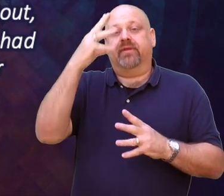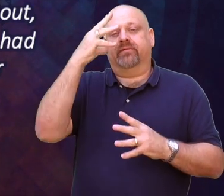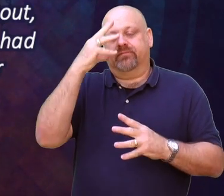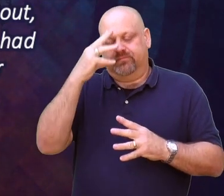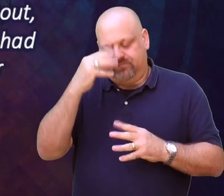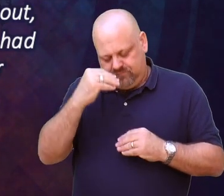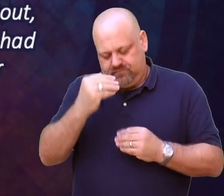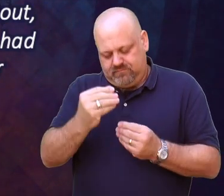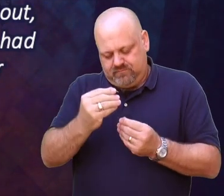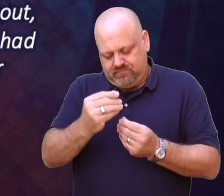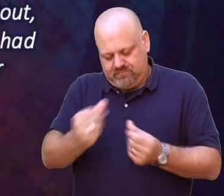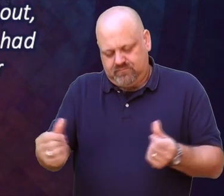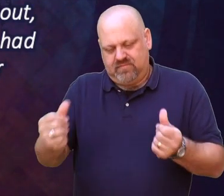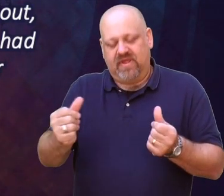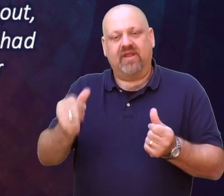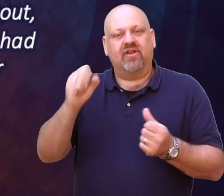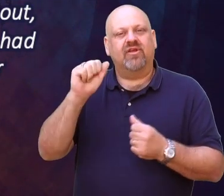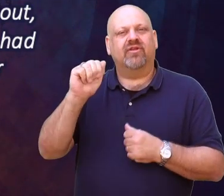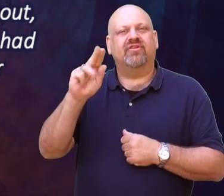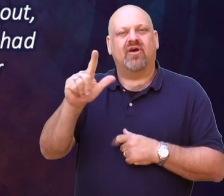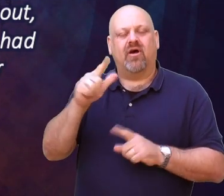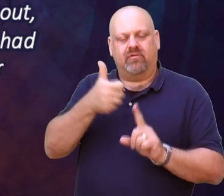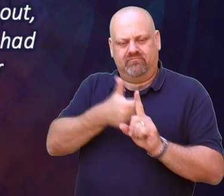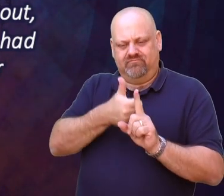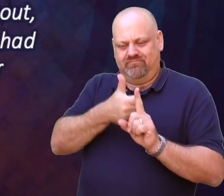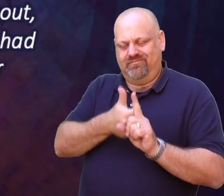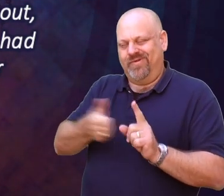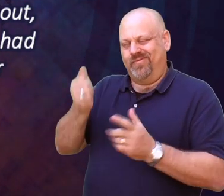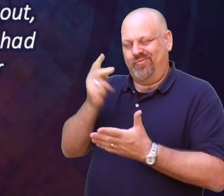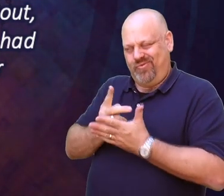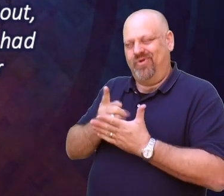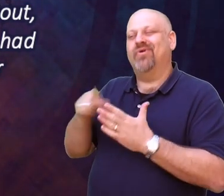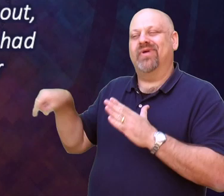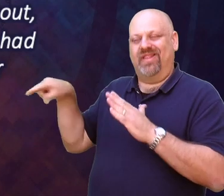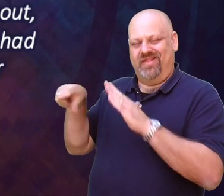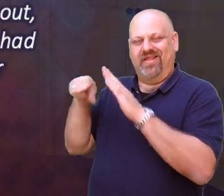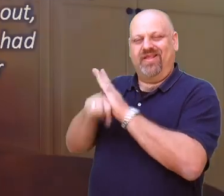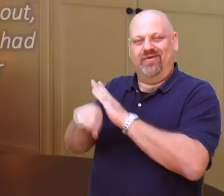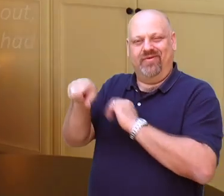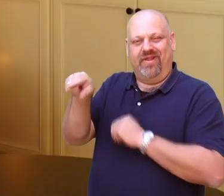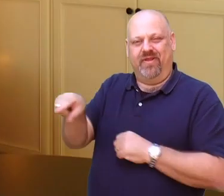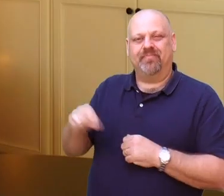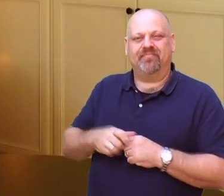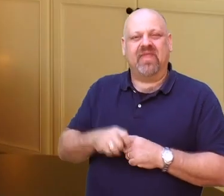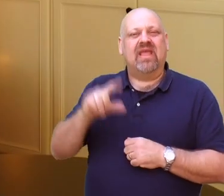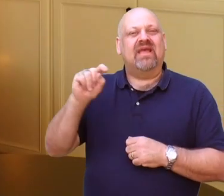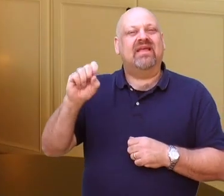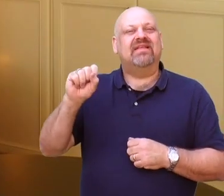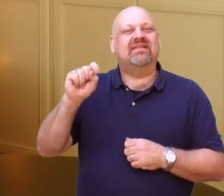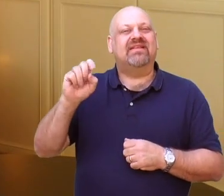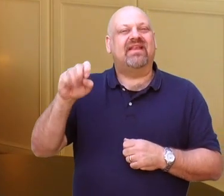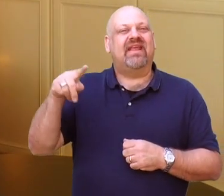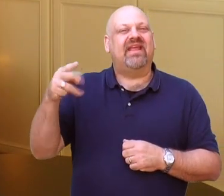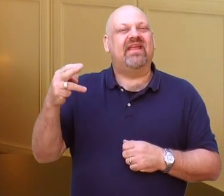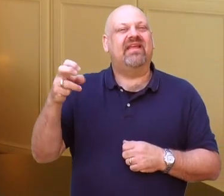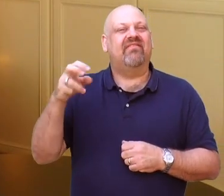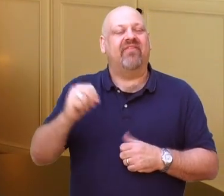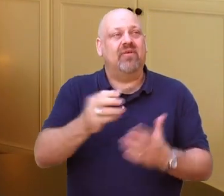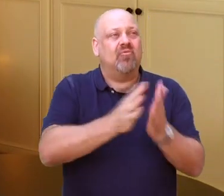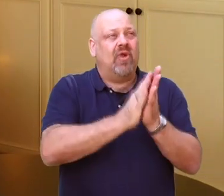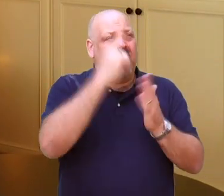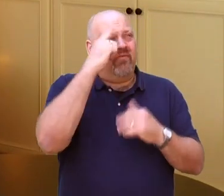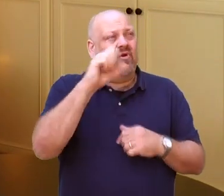fell asleep, and Saul approved of their killing him. Stephen prayed